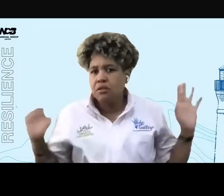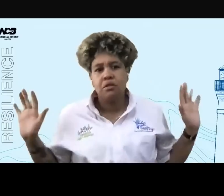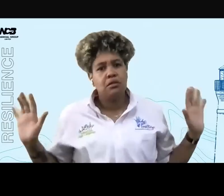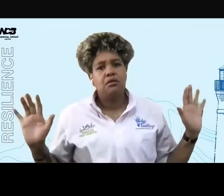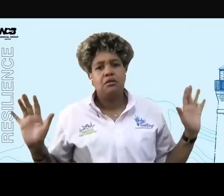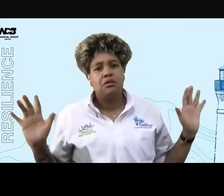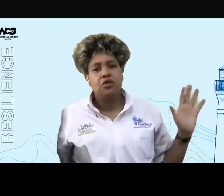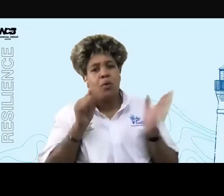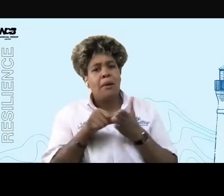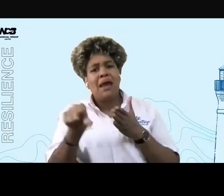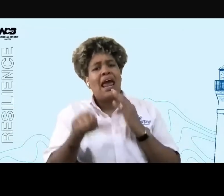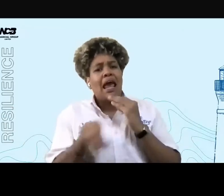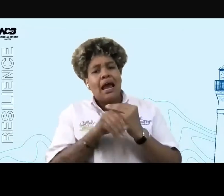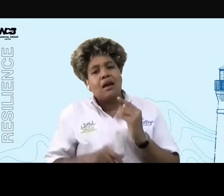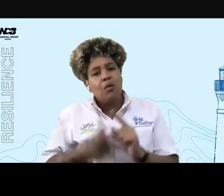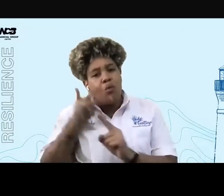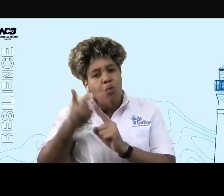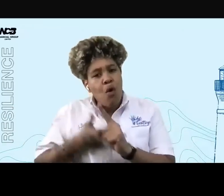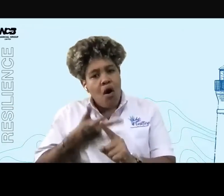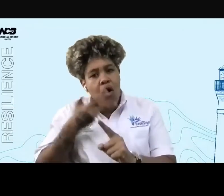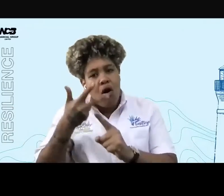be paid quarterly.